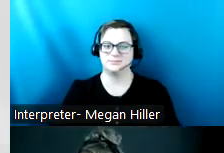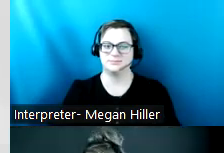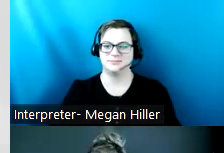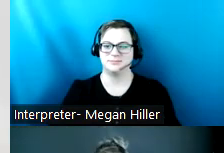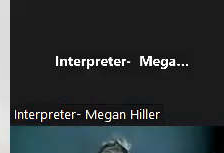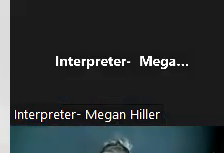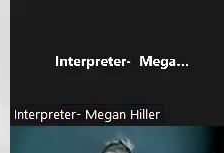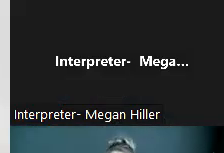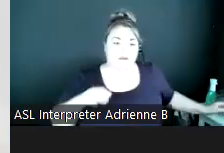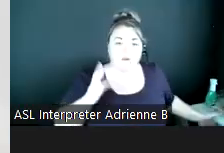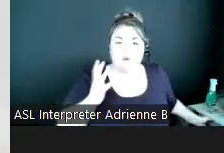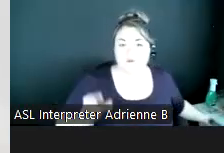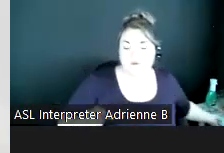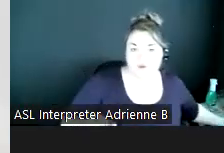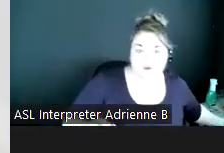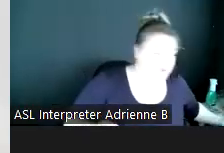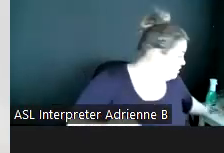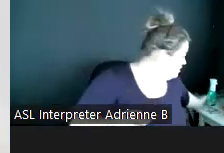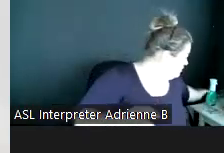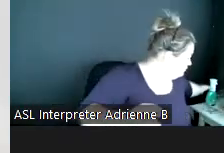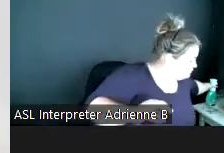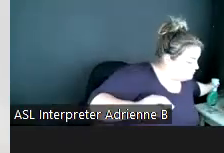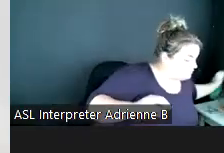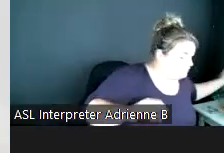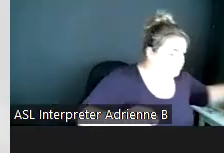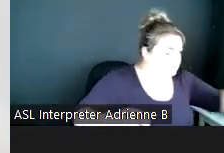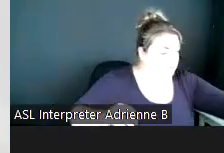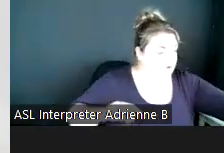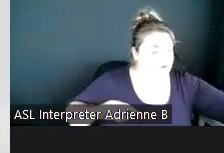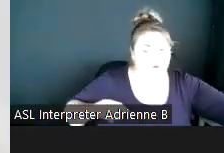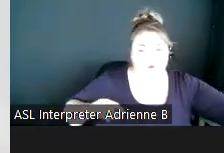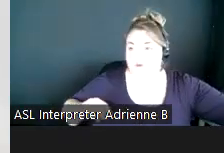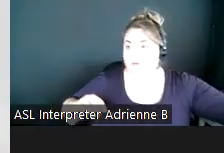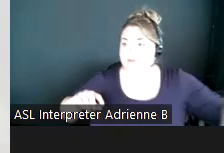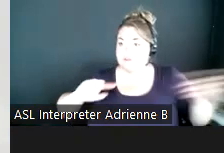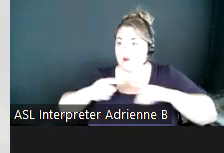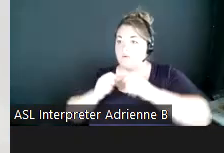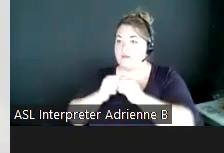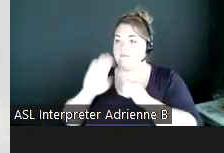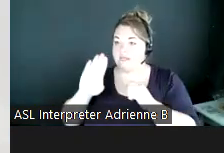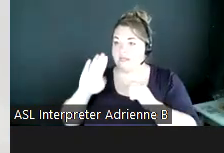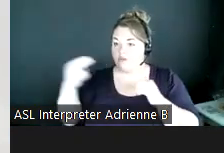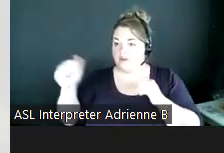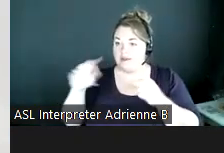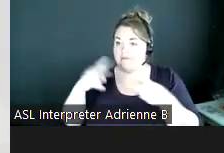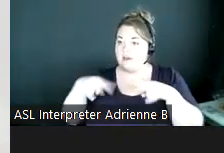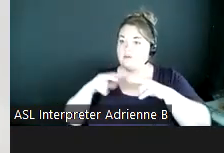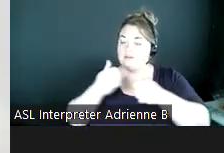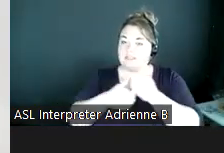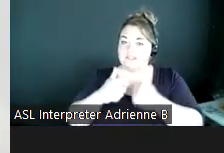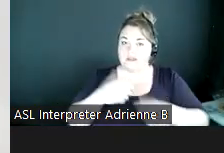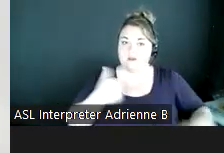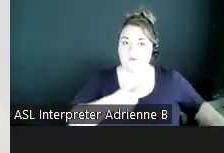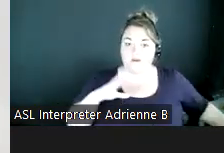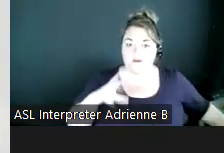BHA values. This is something that we ground ourselves in each day that we are engaged in this work at the BHA